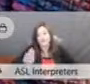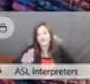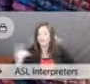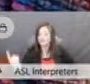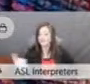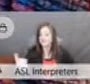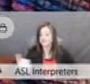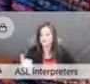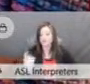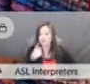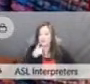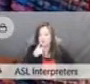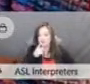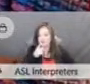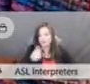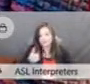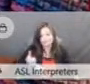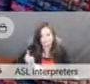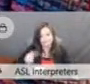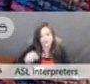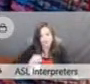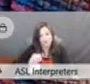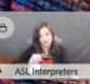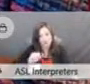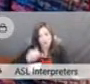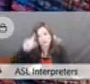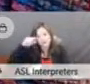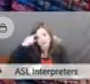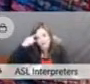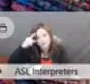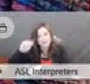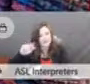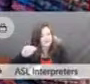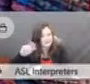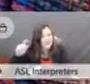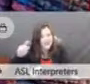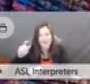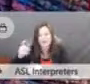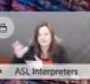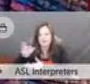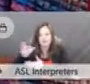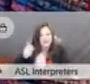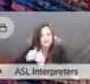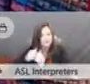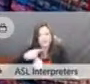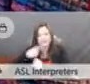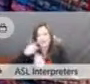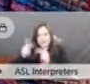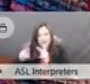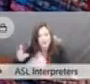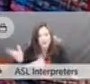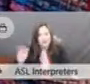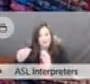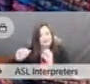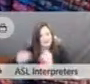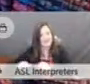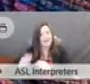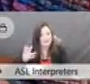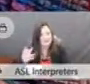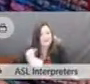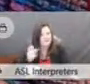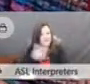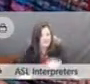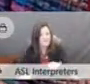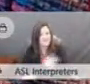in the government in terms of tax and interfacing with the public will be able to get vaccinated in